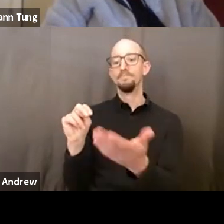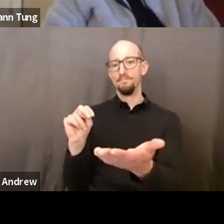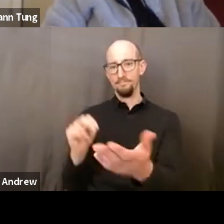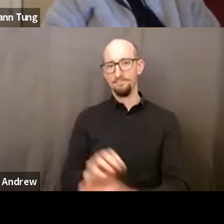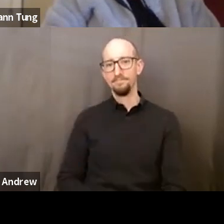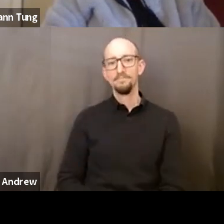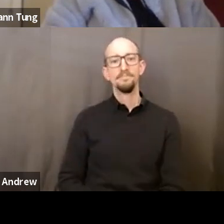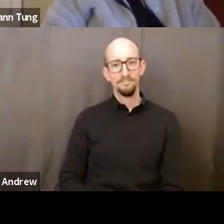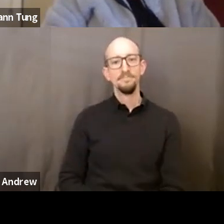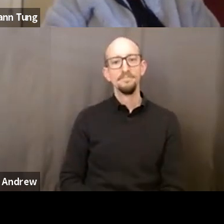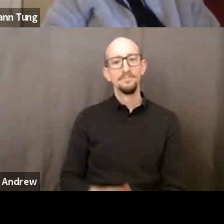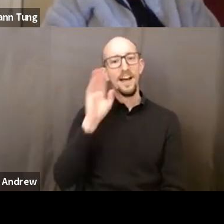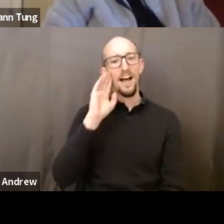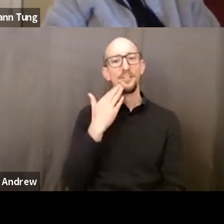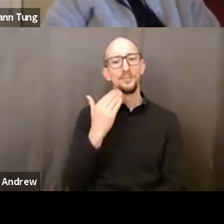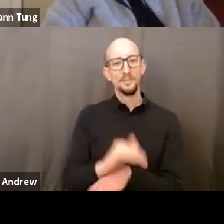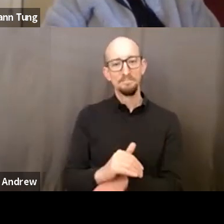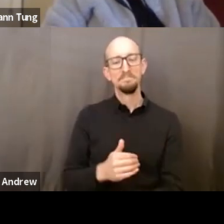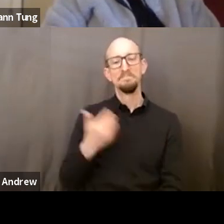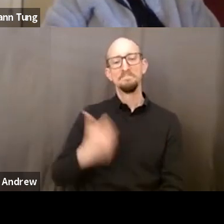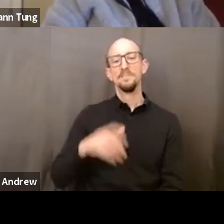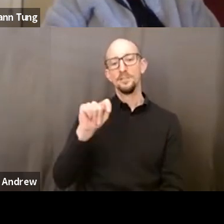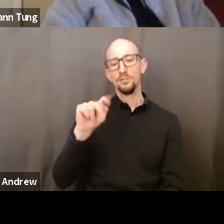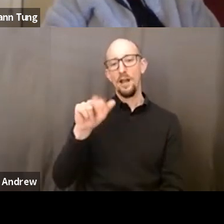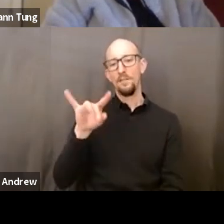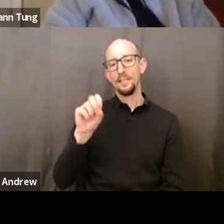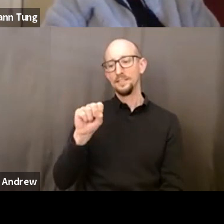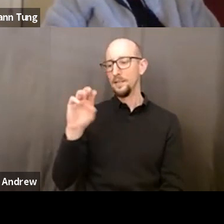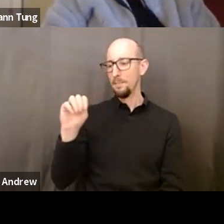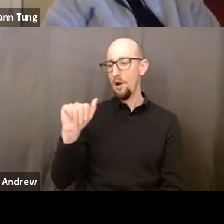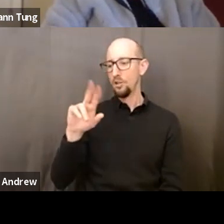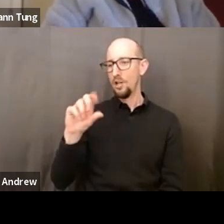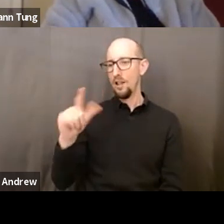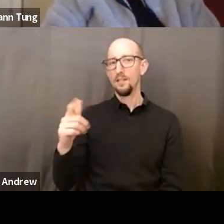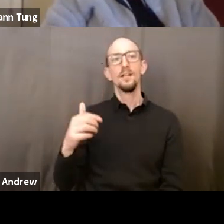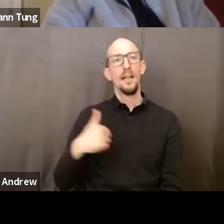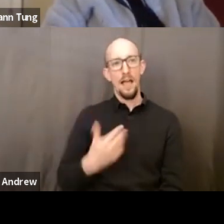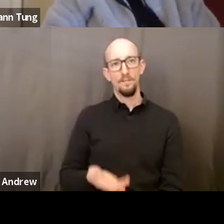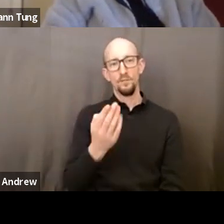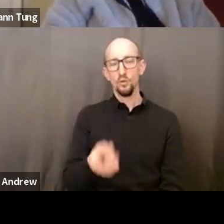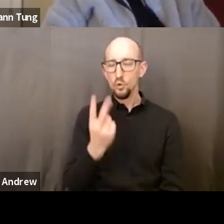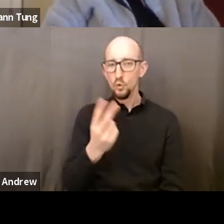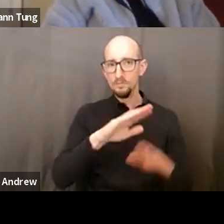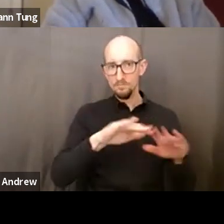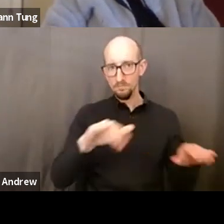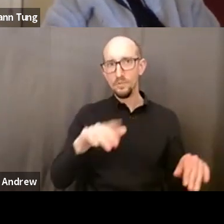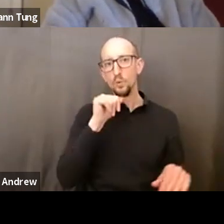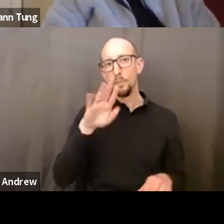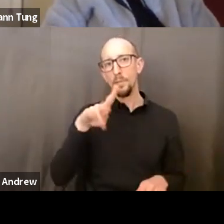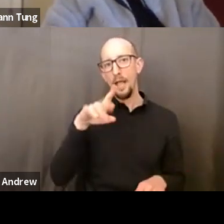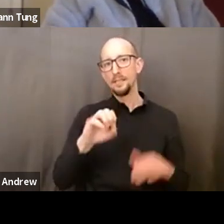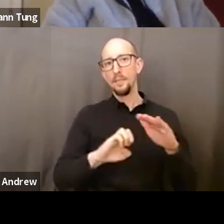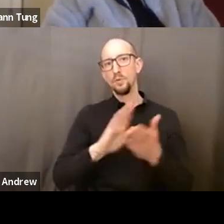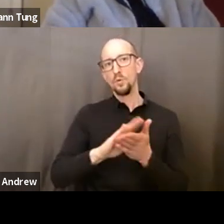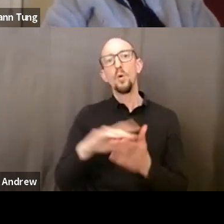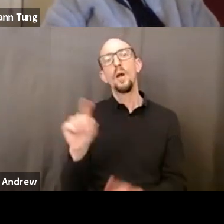Hi, good evening. My name is Travis Marshall, and I'm a parent of 2 BPS elementary students in Rosendale. And I want to